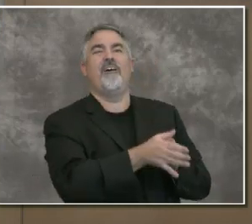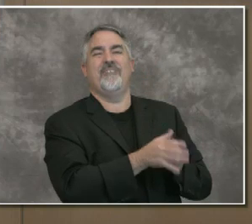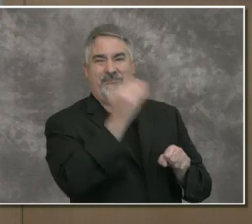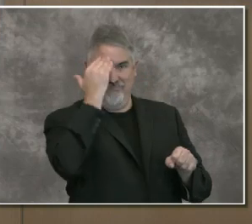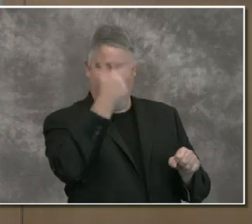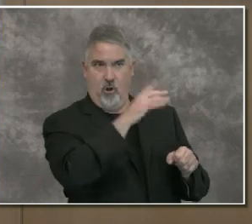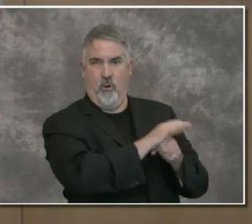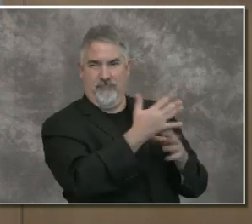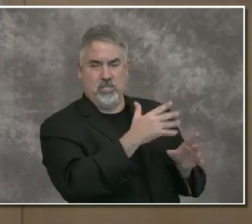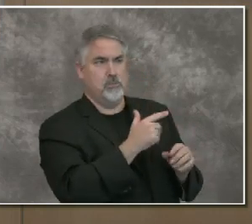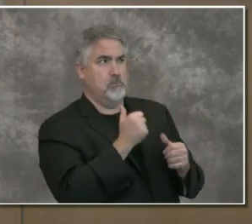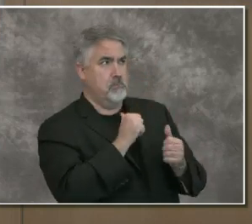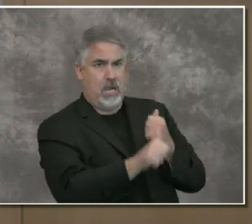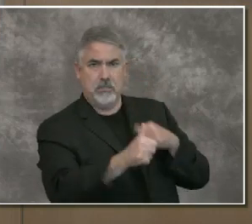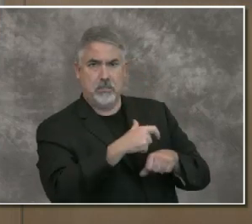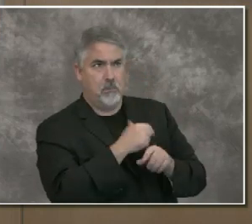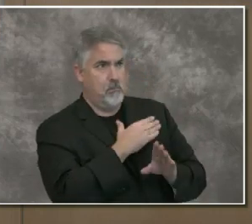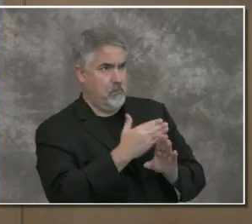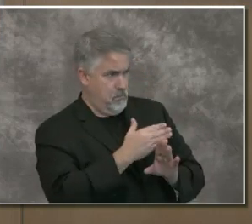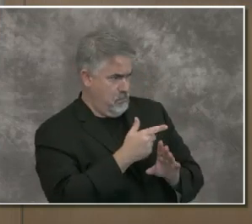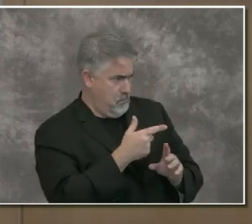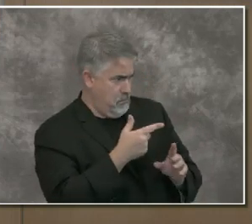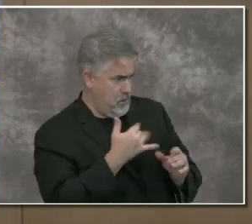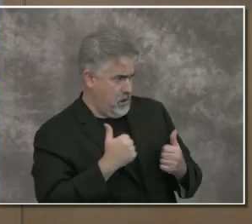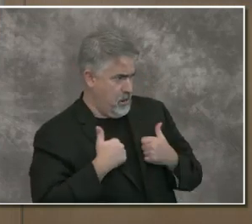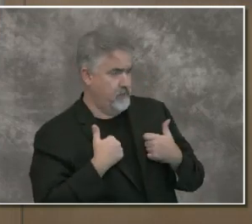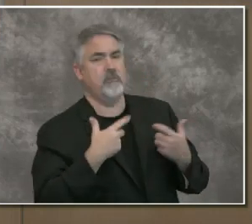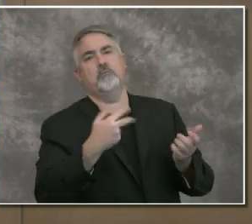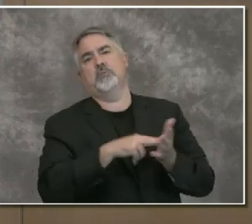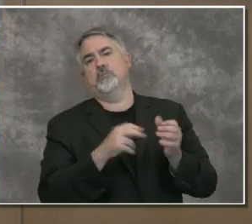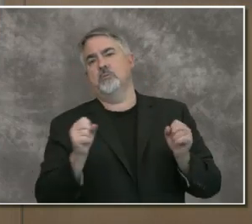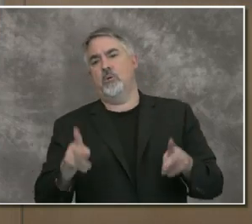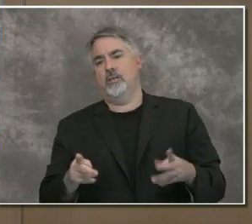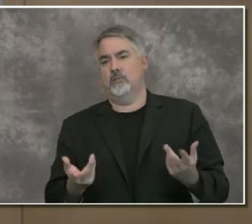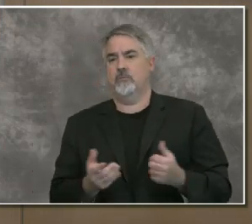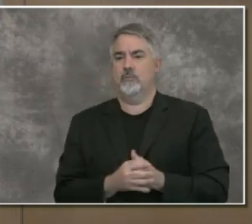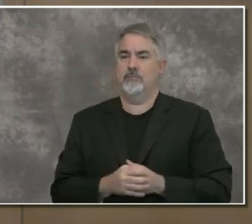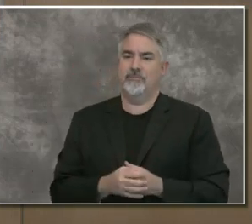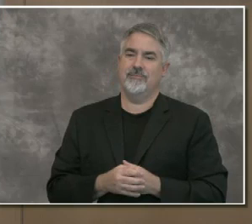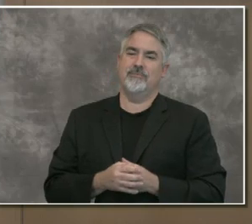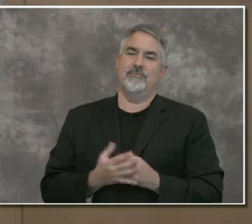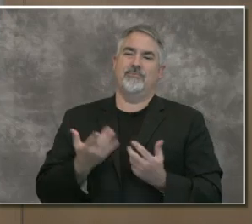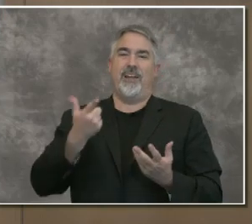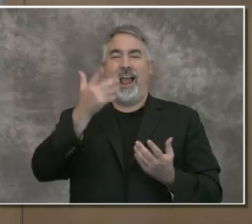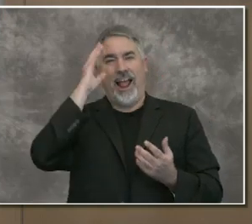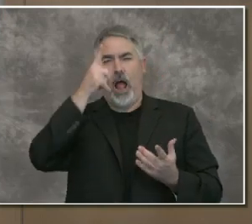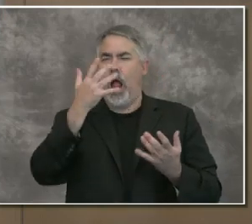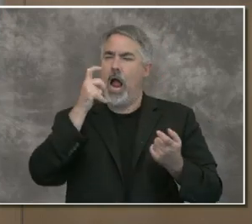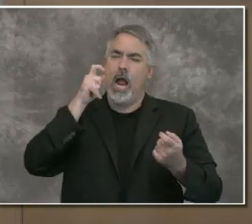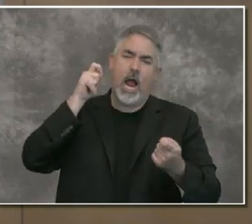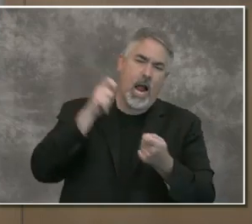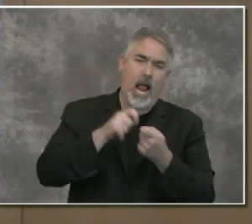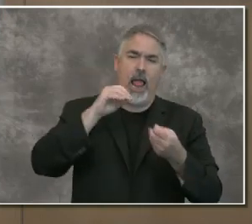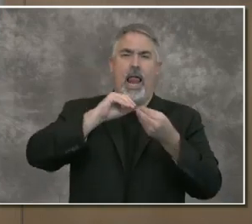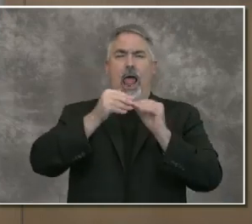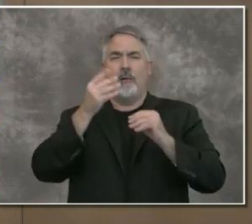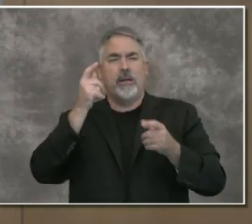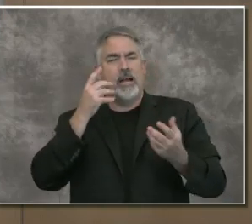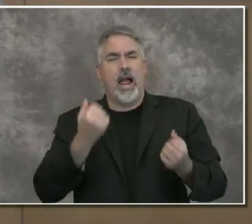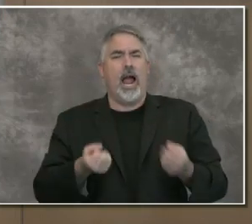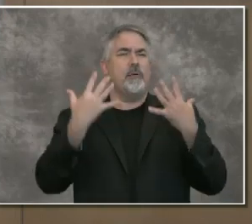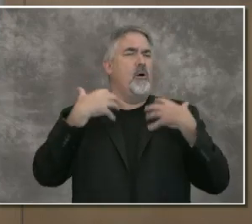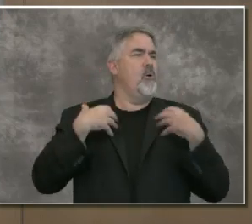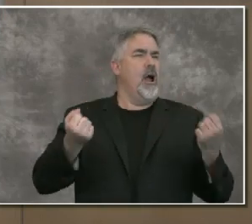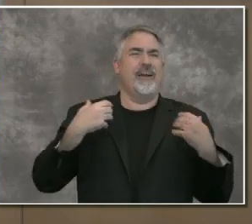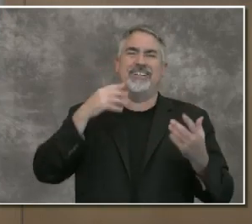health response. It is a useful number to know, I think, for the public, which I think the estimate is very useful for, but again, we